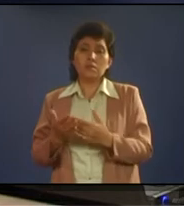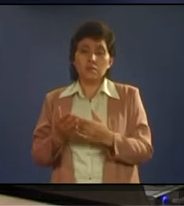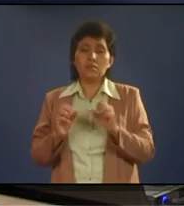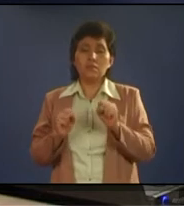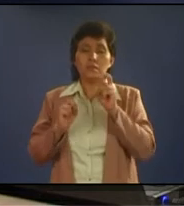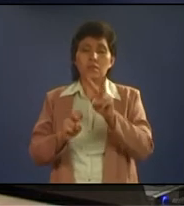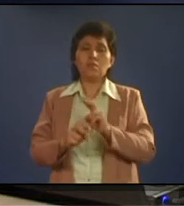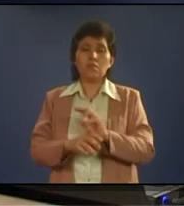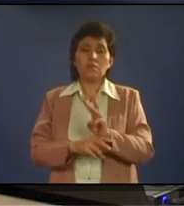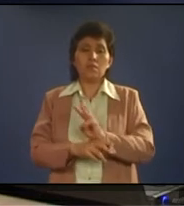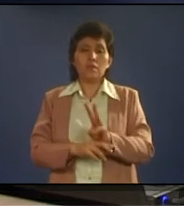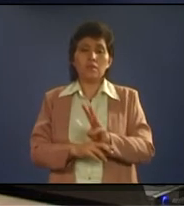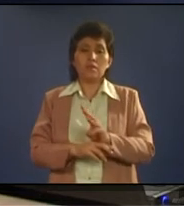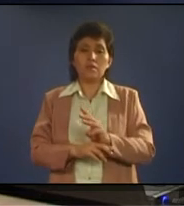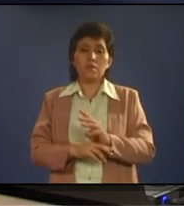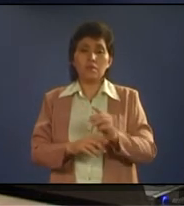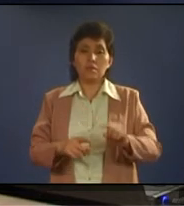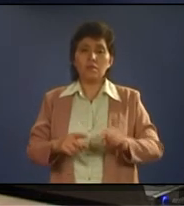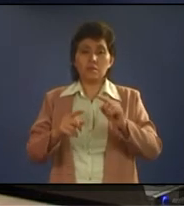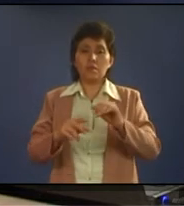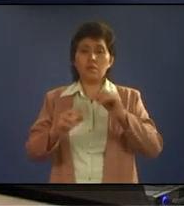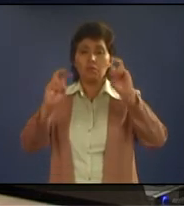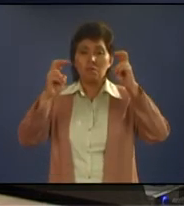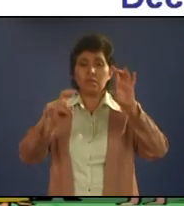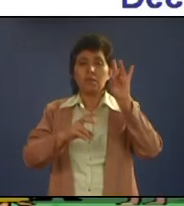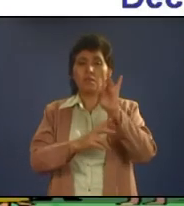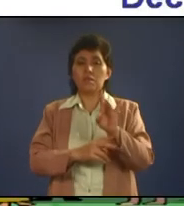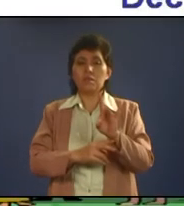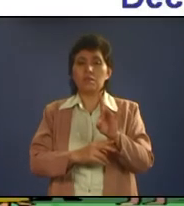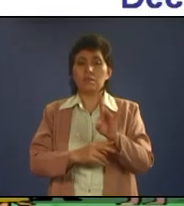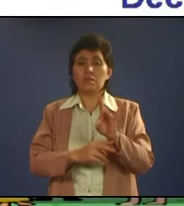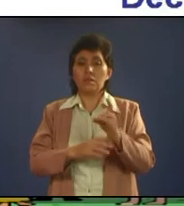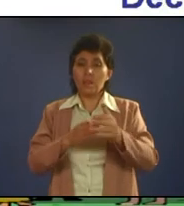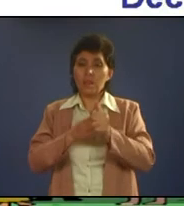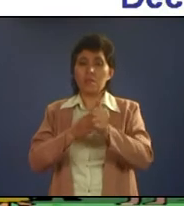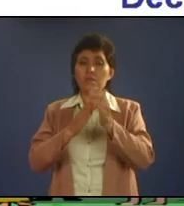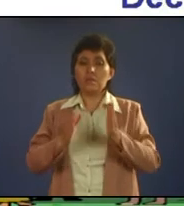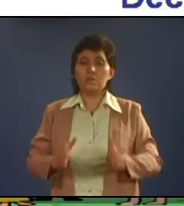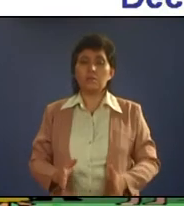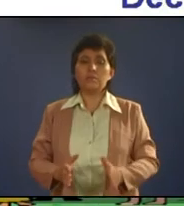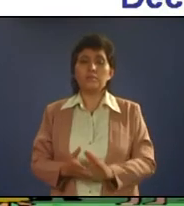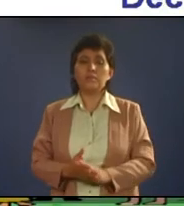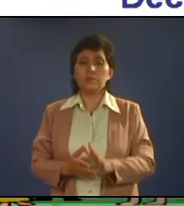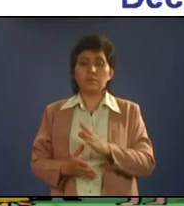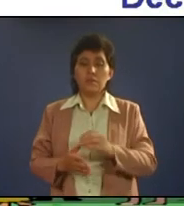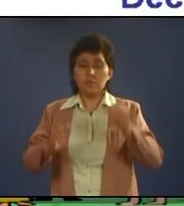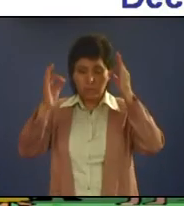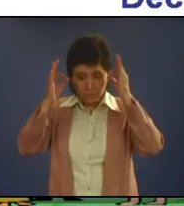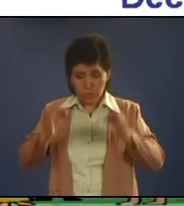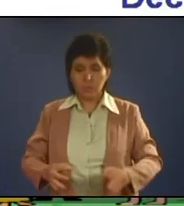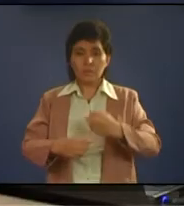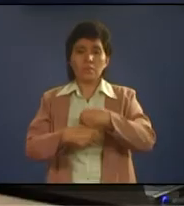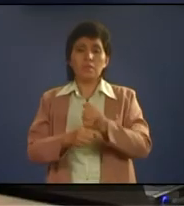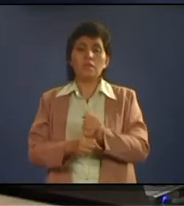Yeah. Now, next one, we go to topic 8, which is the leadership and decision making.